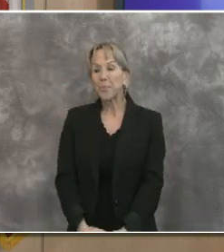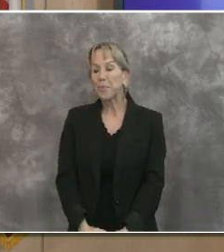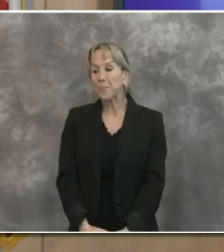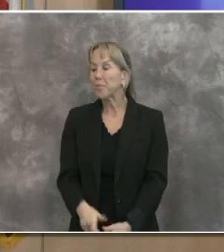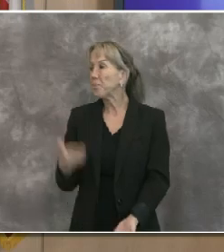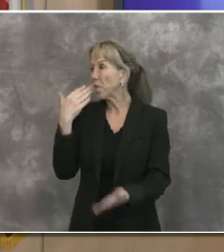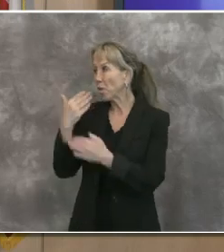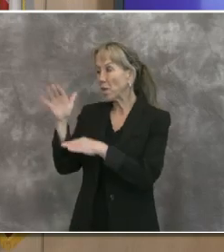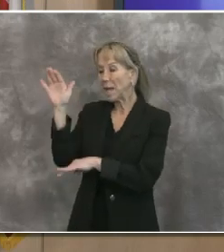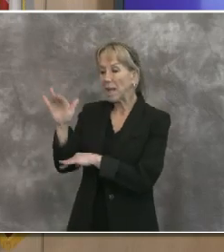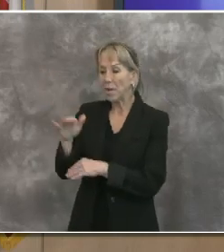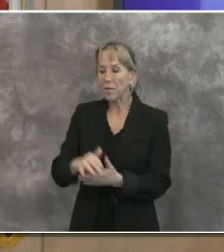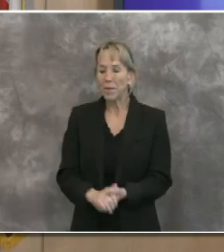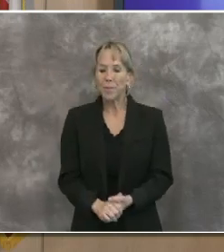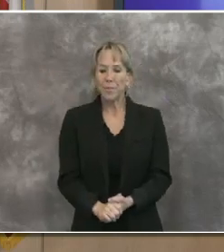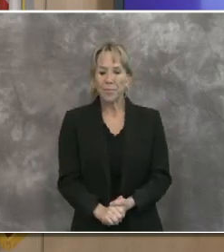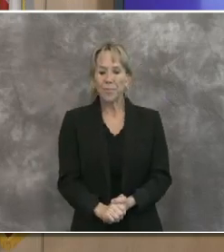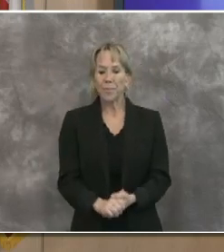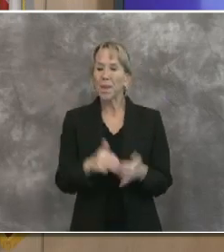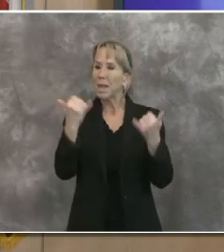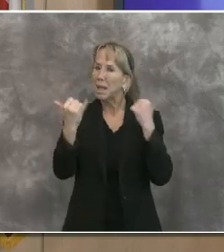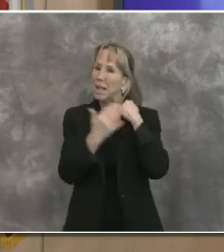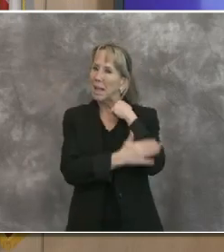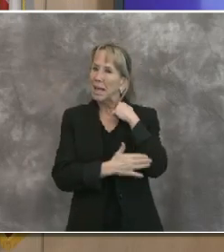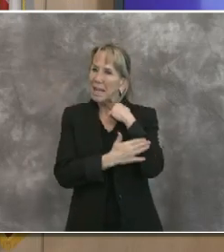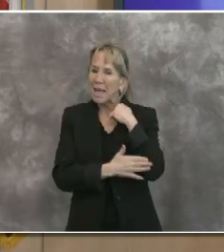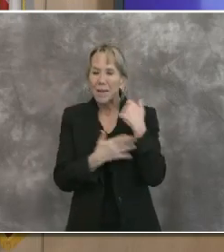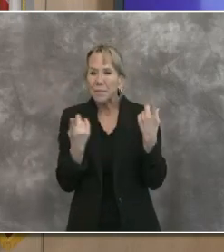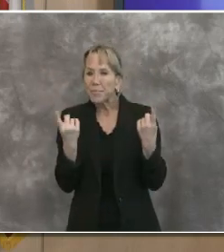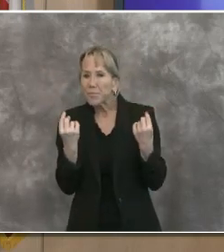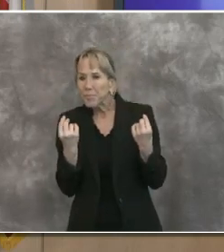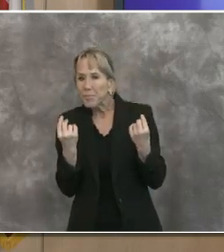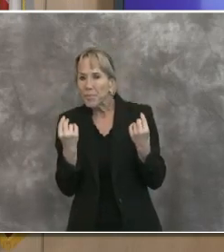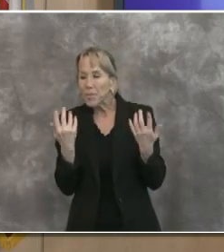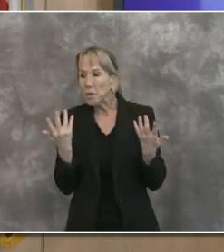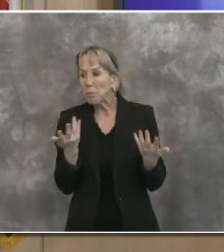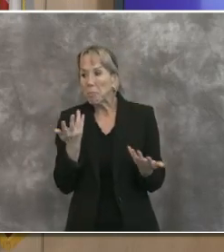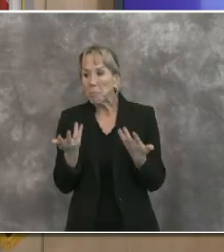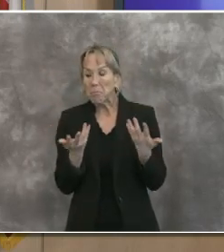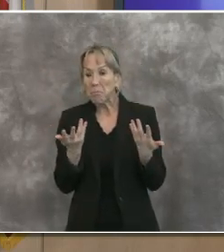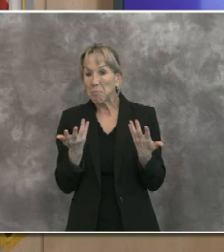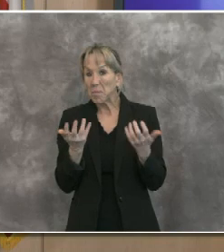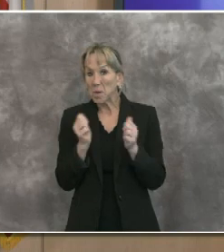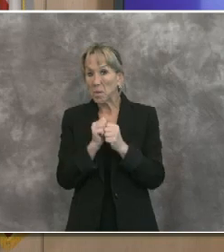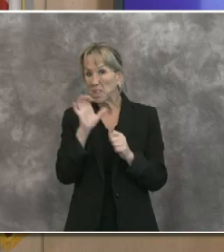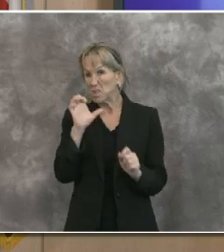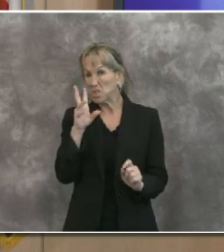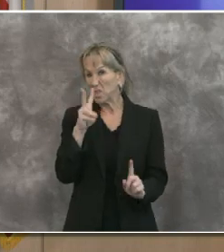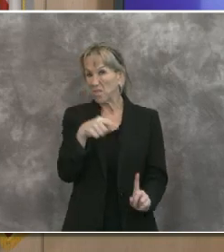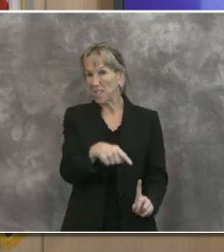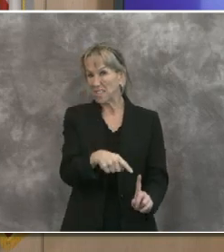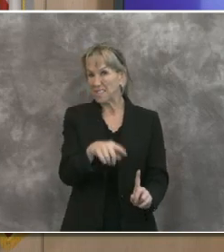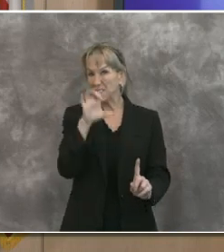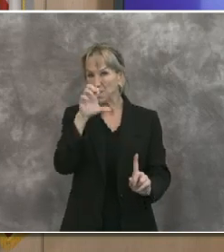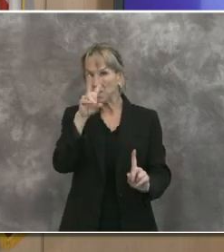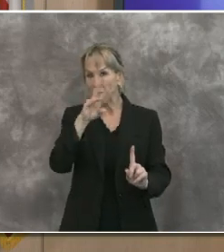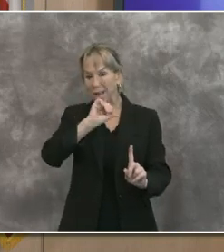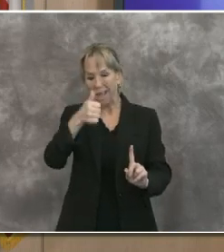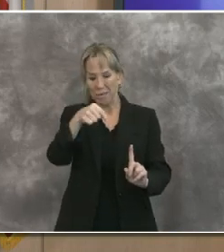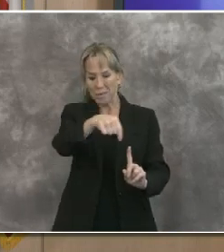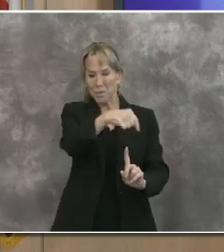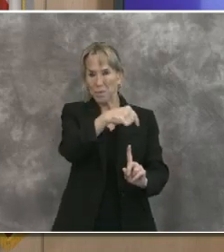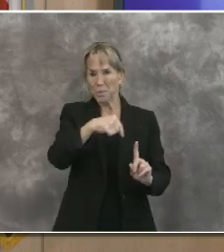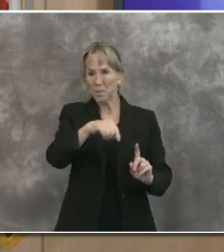Good afternoon. Is the county undertaking any specific action in Chula Vista and surrounding communities